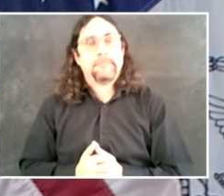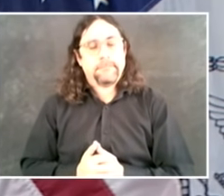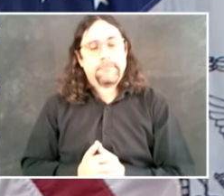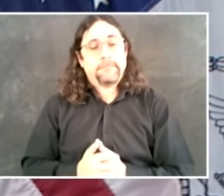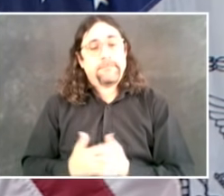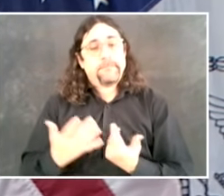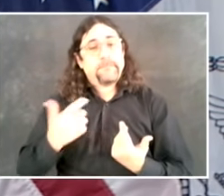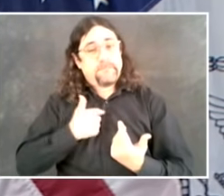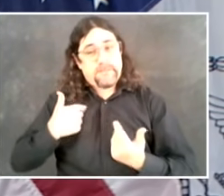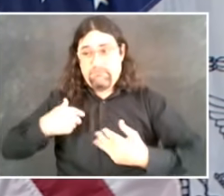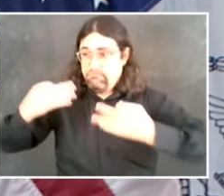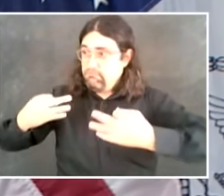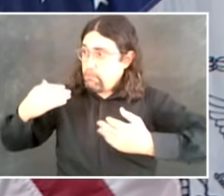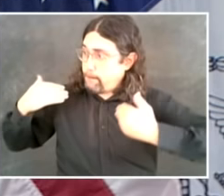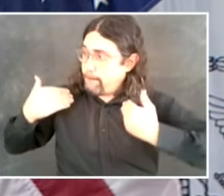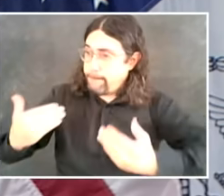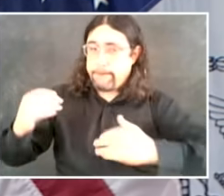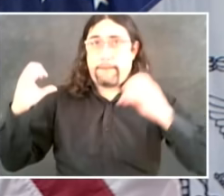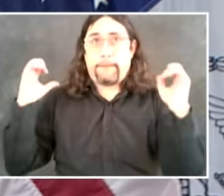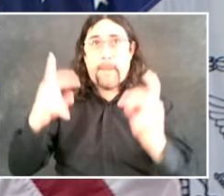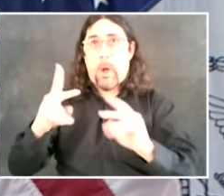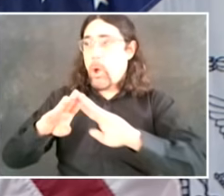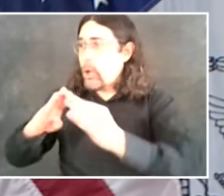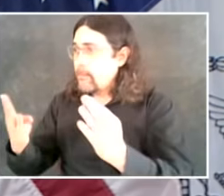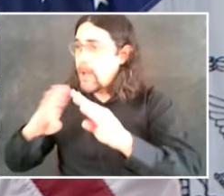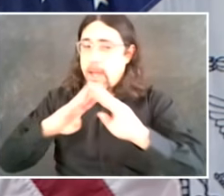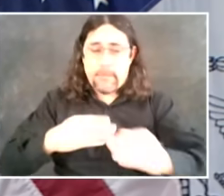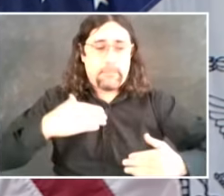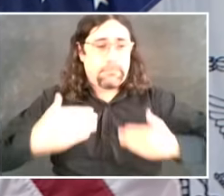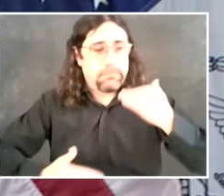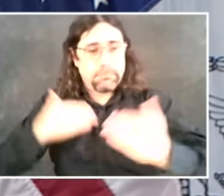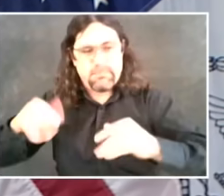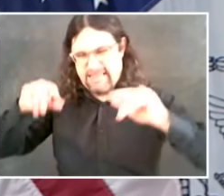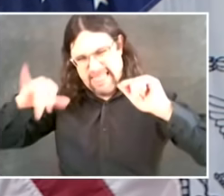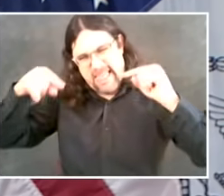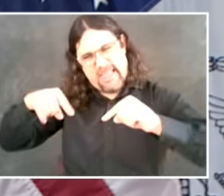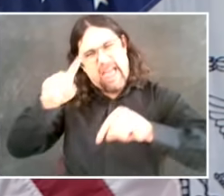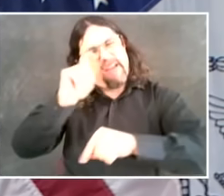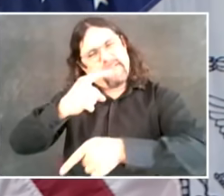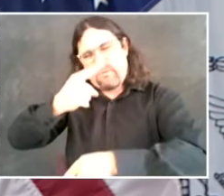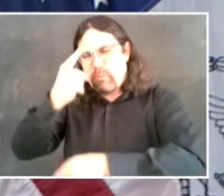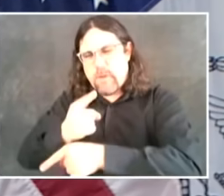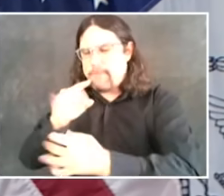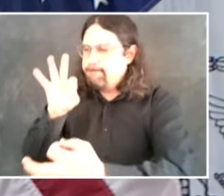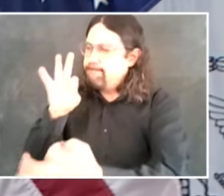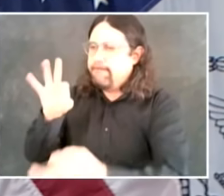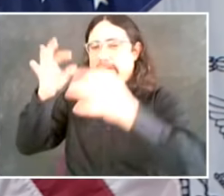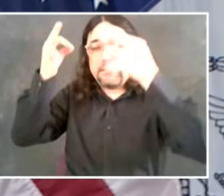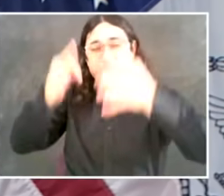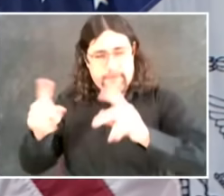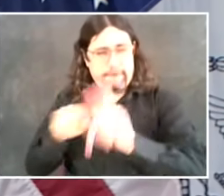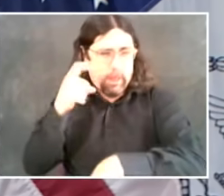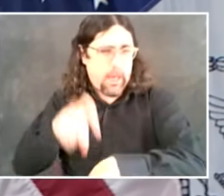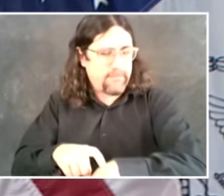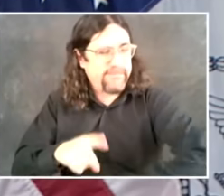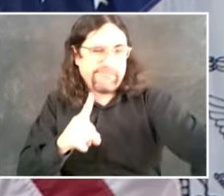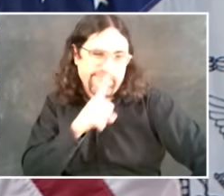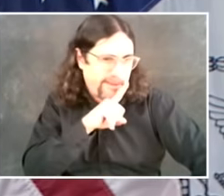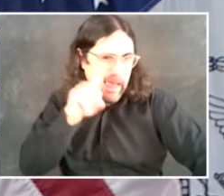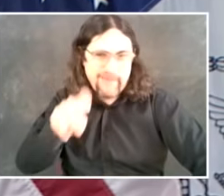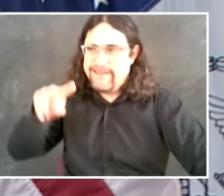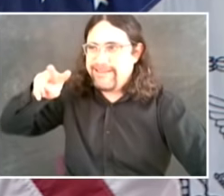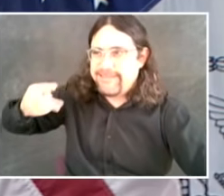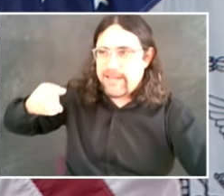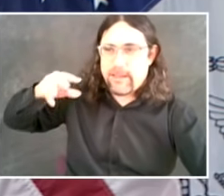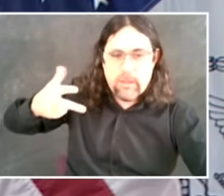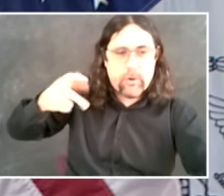Now, testing, as I said, testing is the key. Testing has always been the key. And